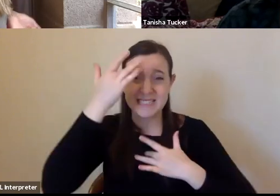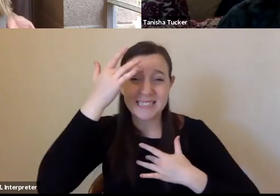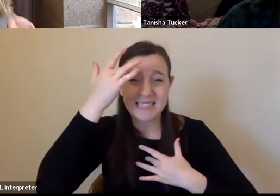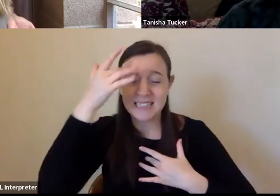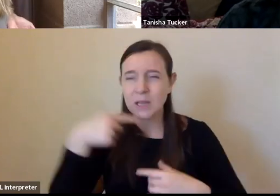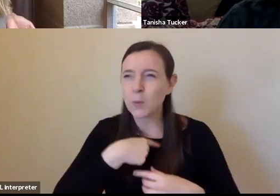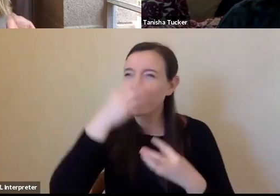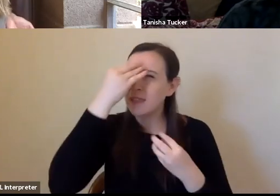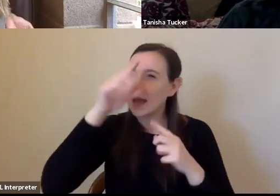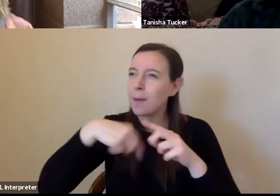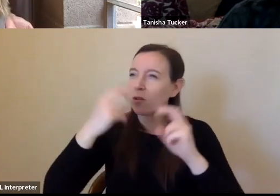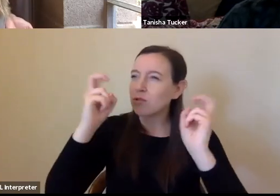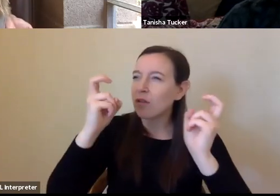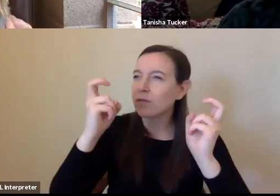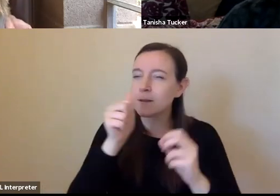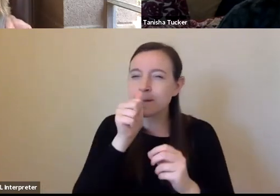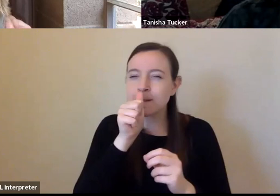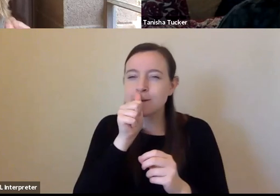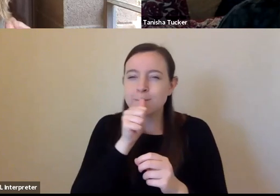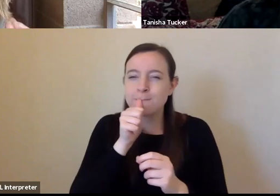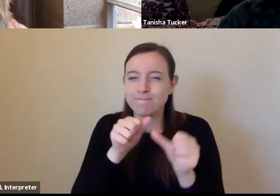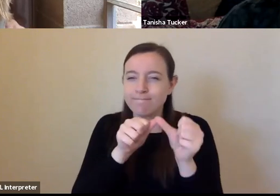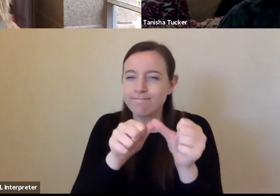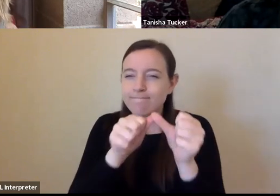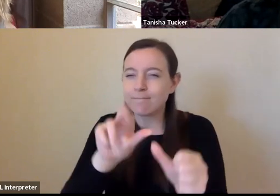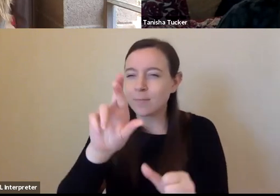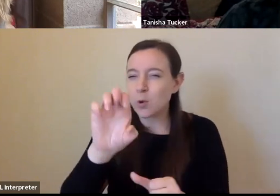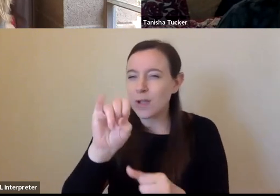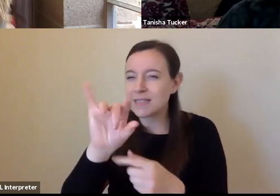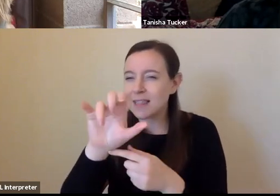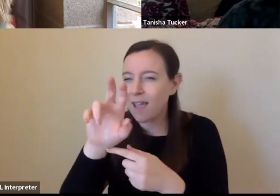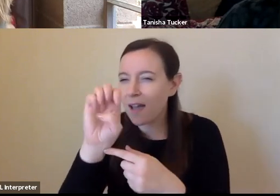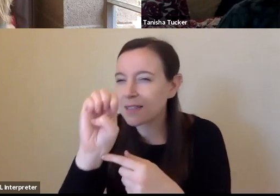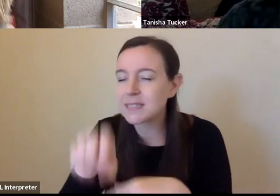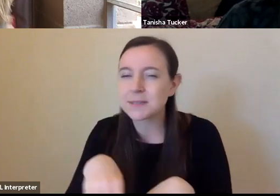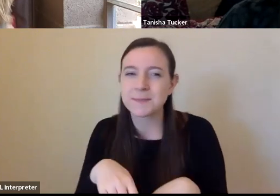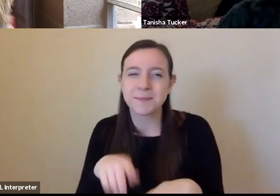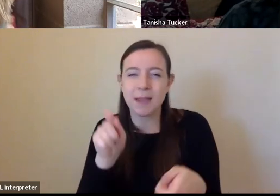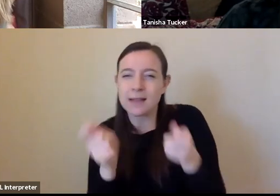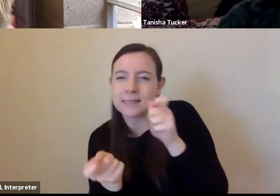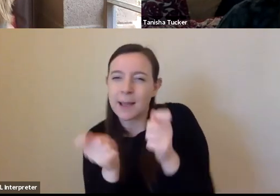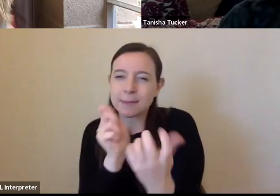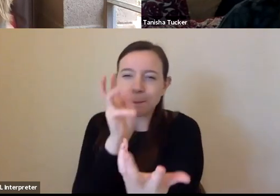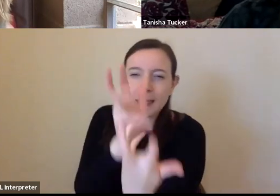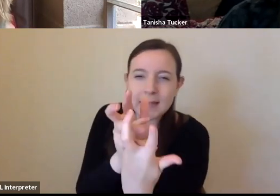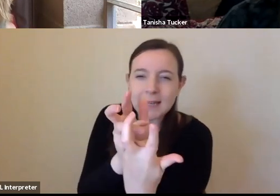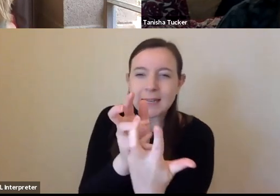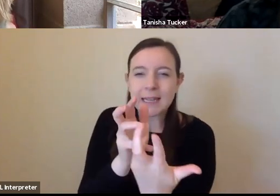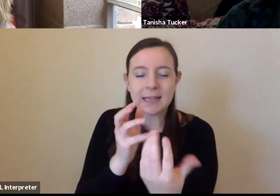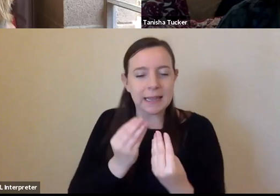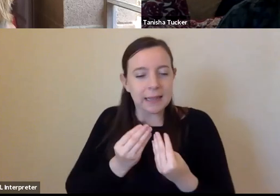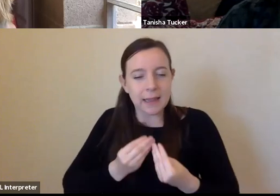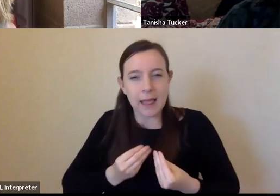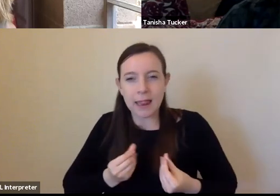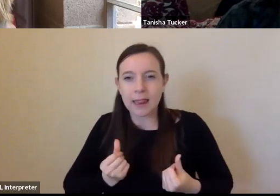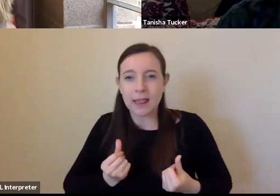resilience and adaptability. And I just wonder if you might talk a little bit about healing. And I think Stacy